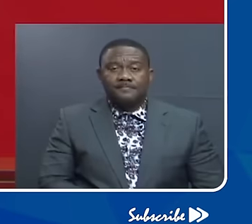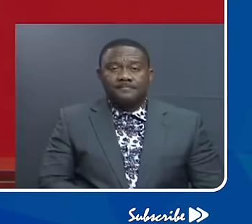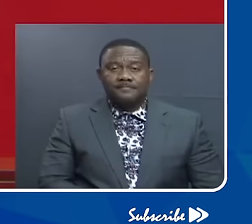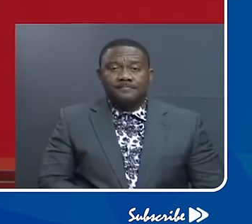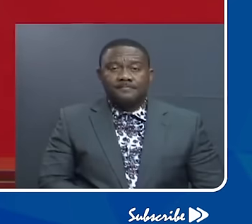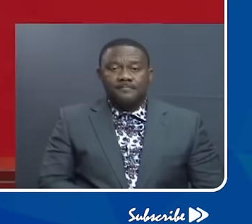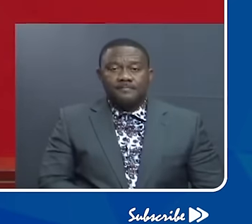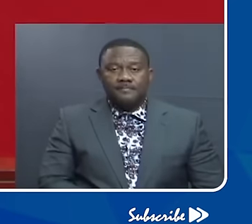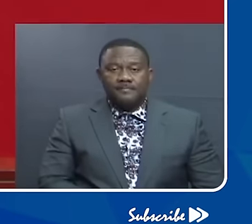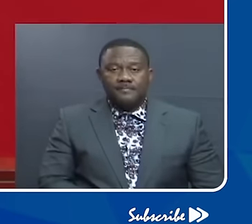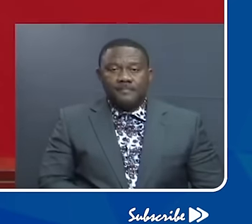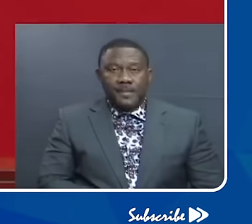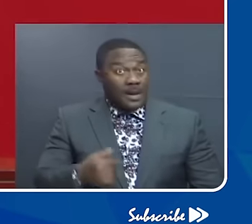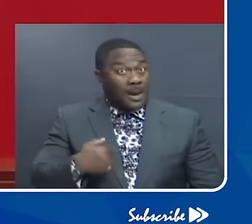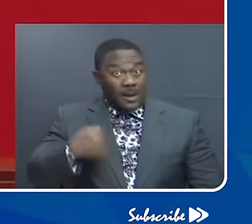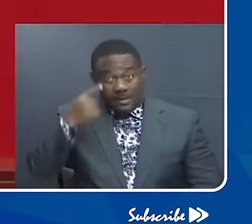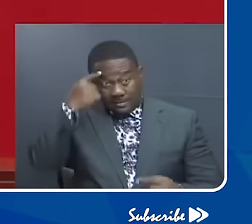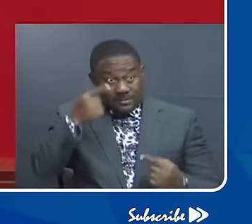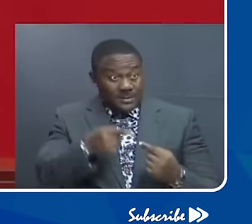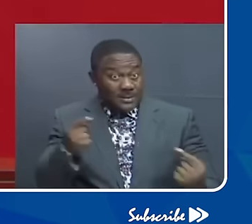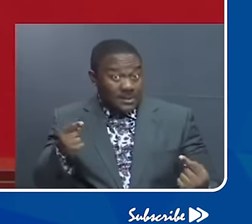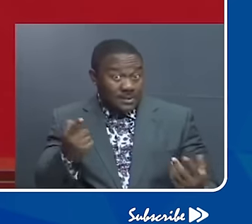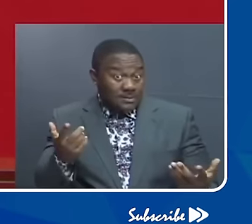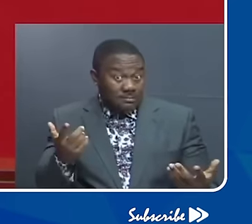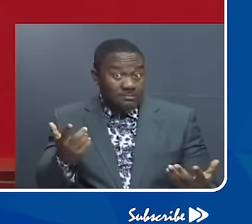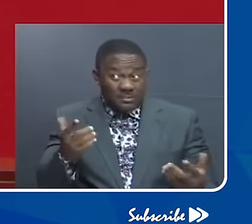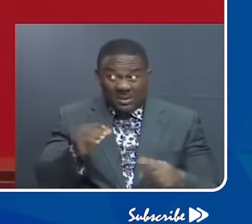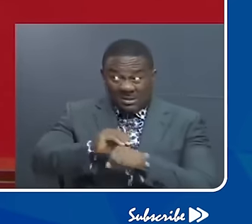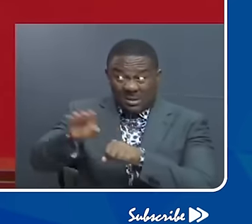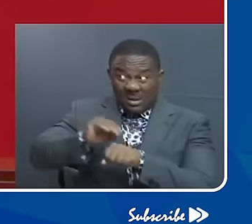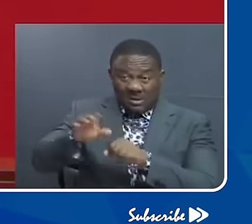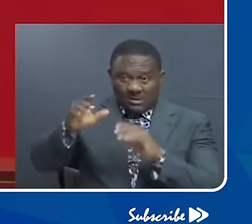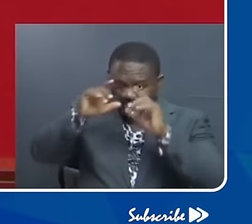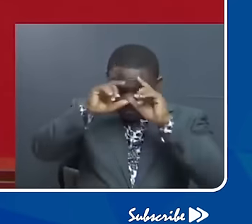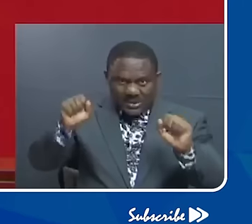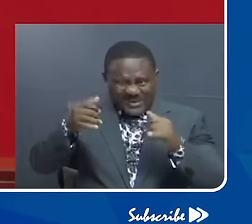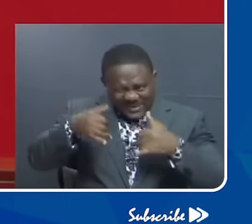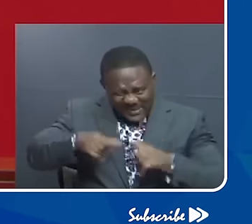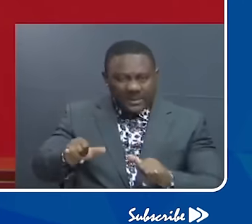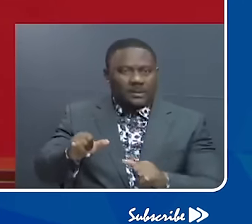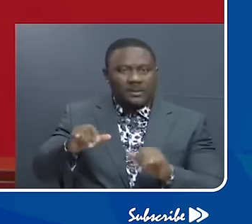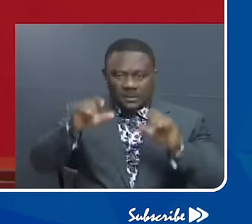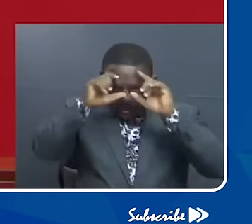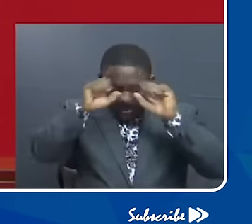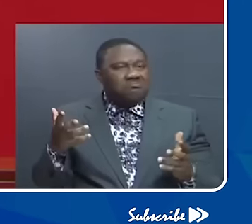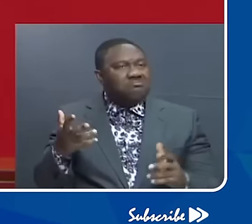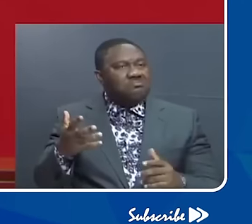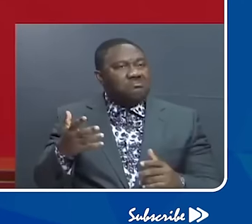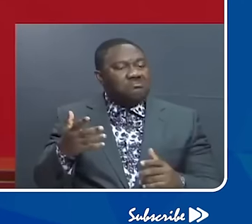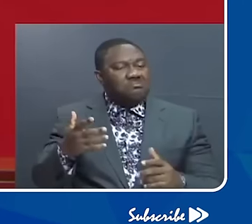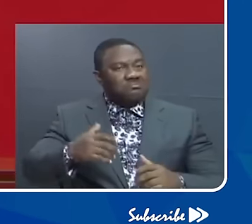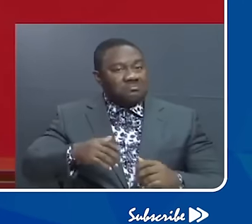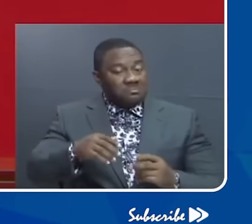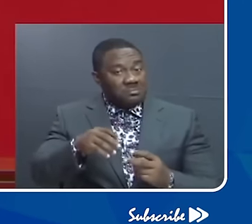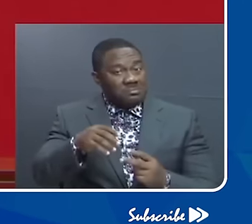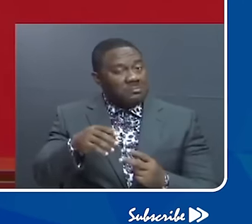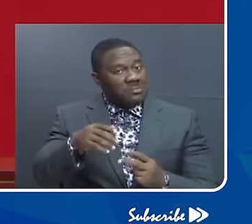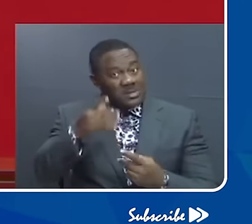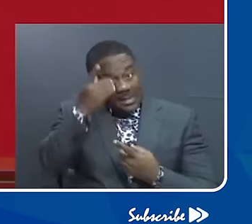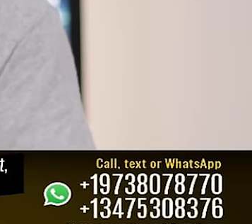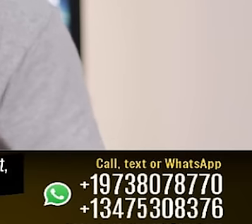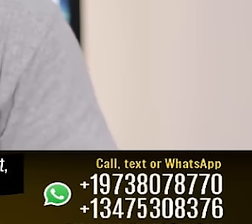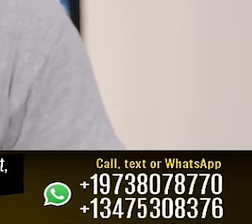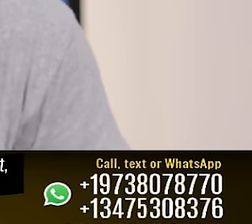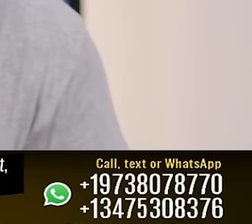I disagree with, to the president has rather chosen to accept the